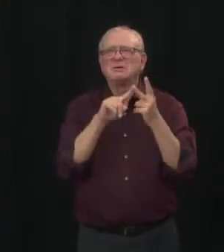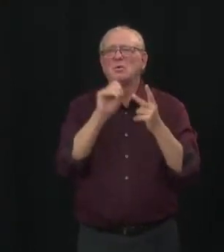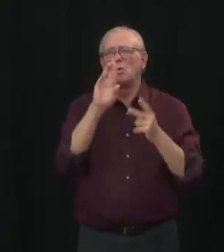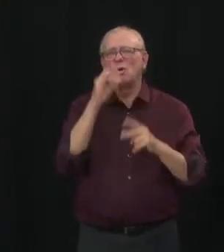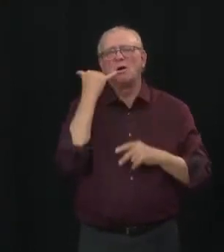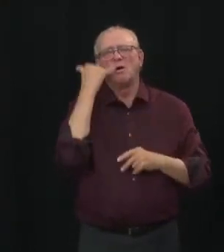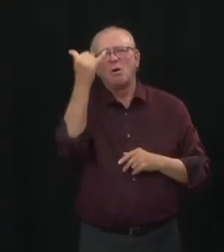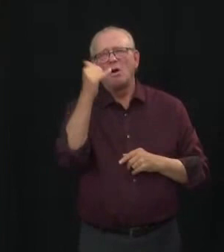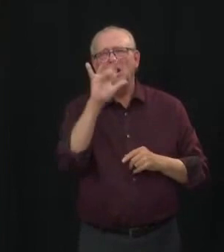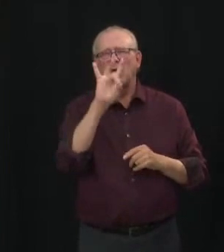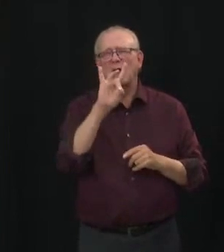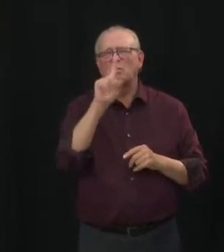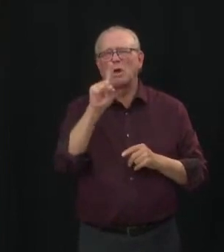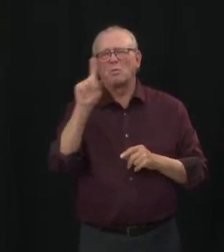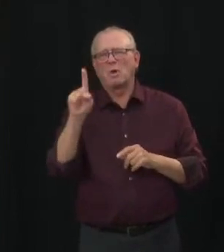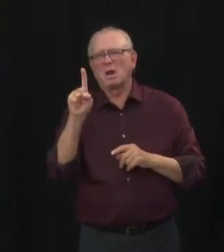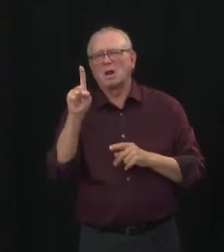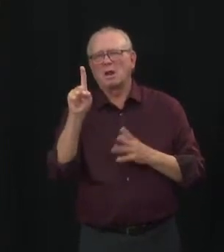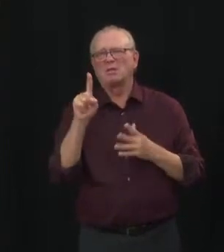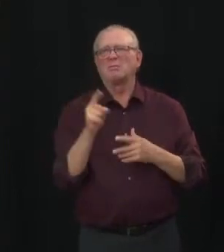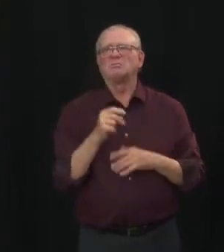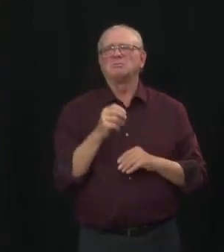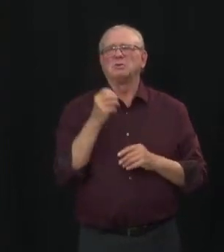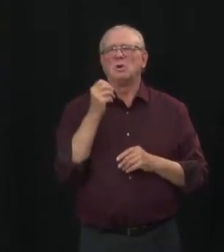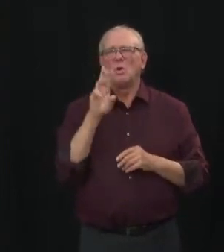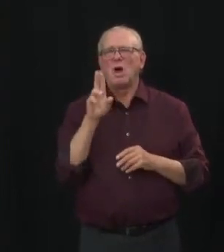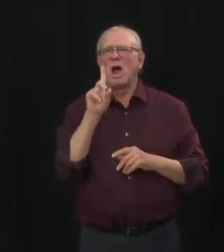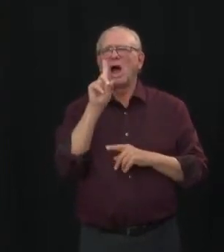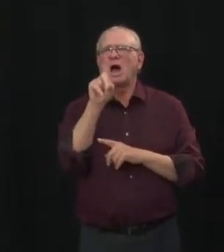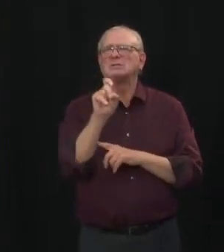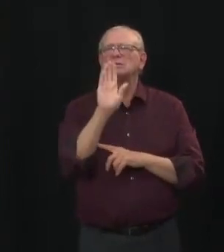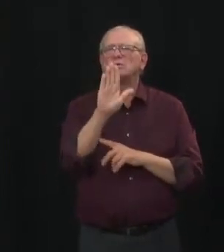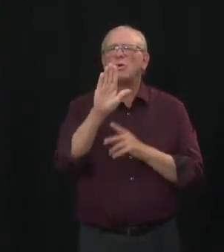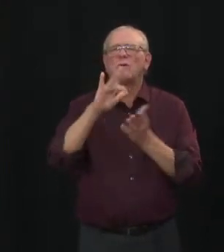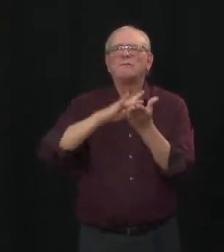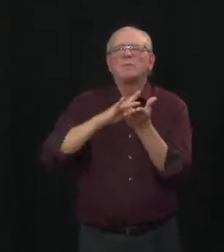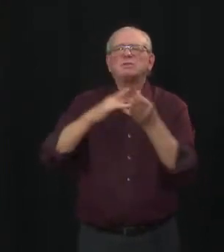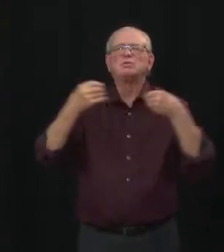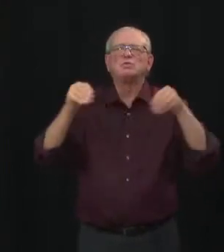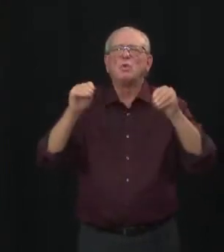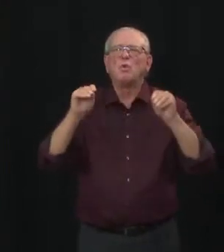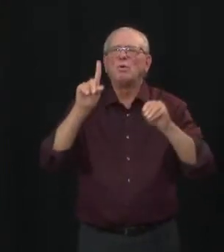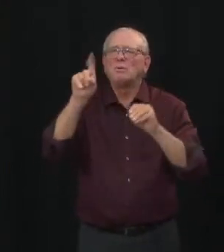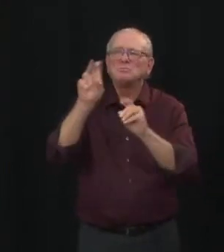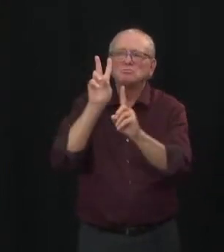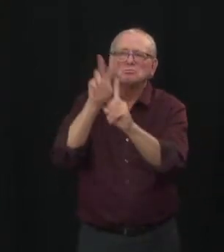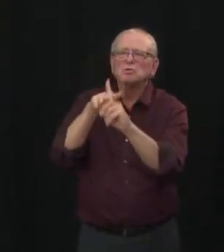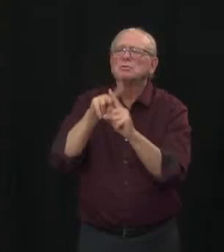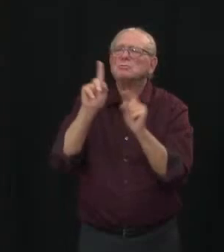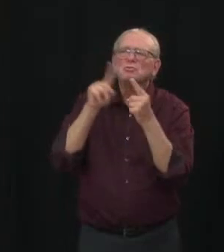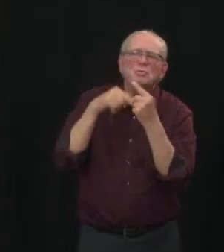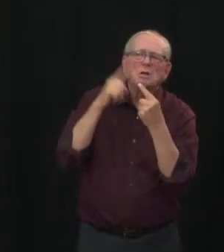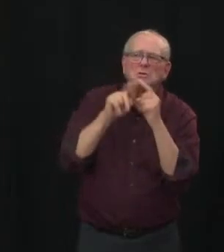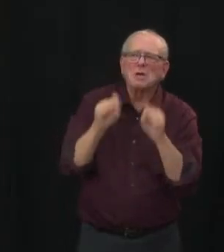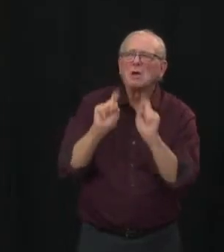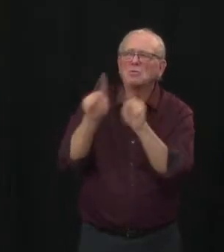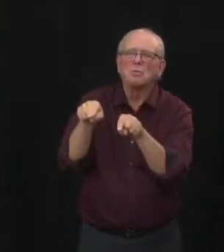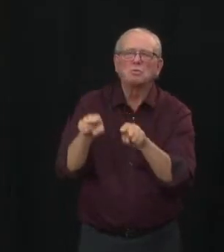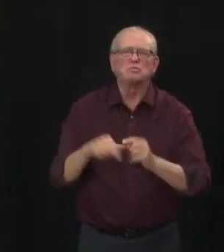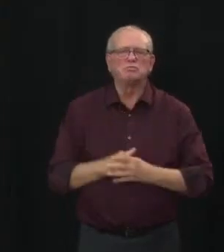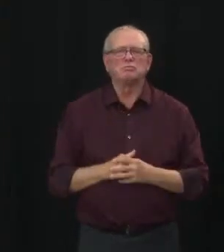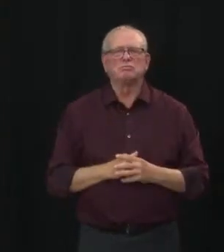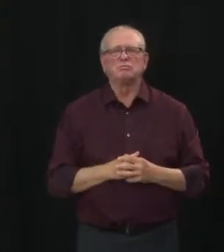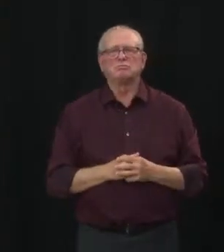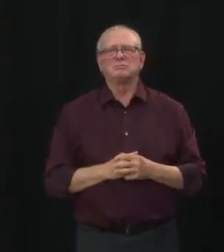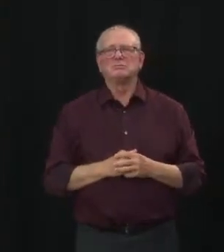or contacting your local pharmacy directly. We've seen an uptick in bookings for the fourth doses just in the past few